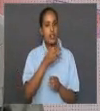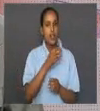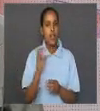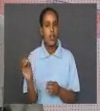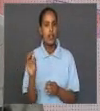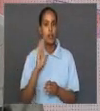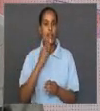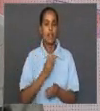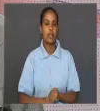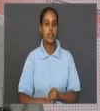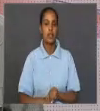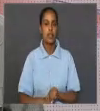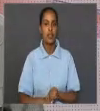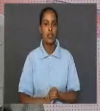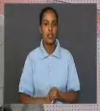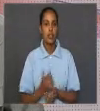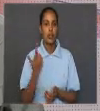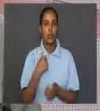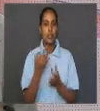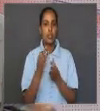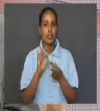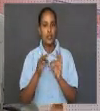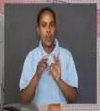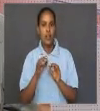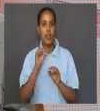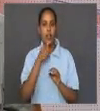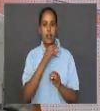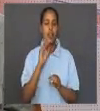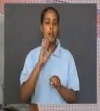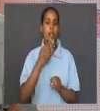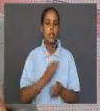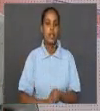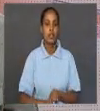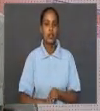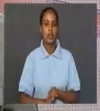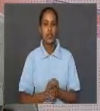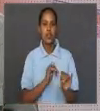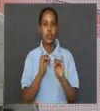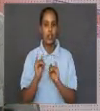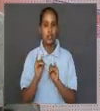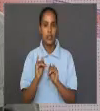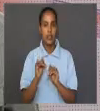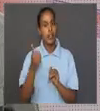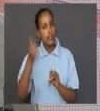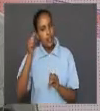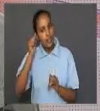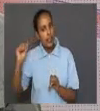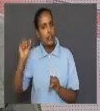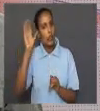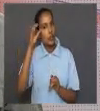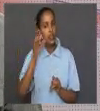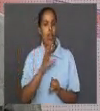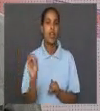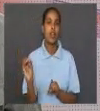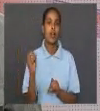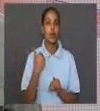of acids and bases. We defined acids and bases in terms of his